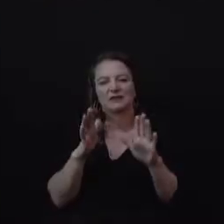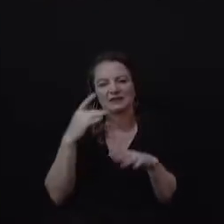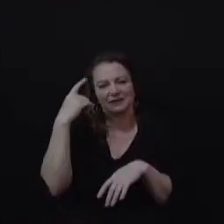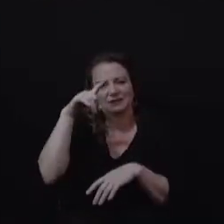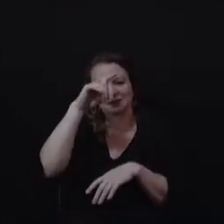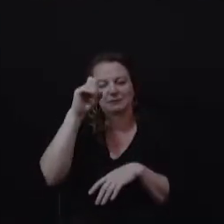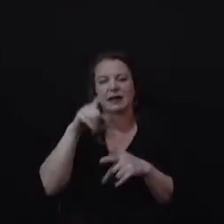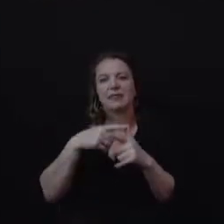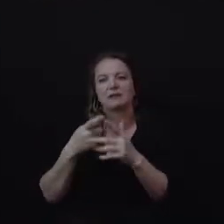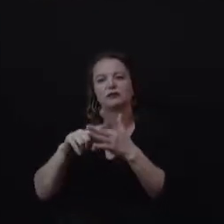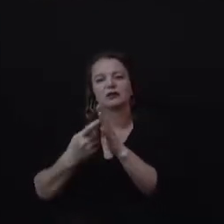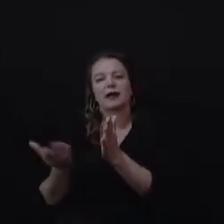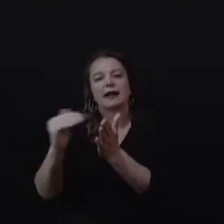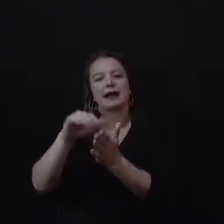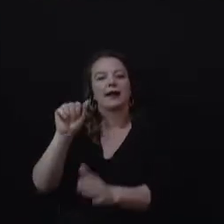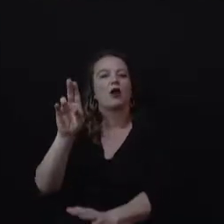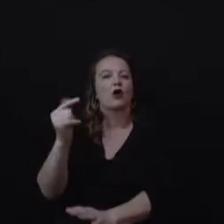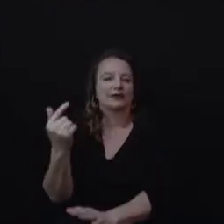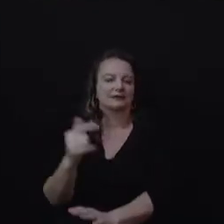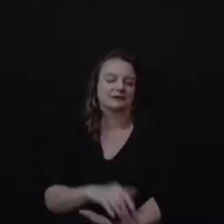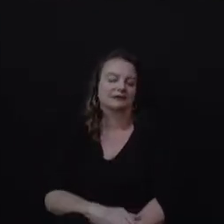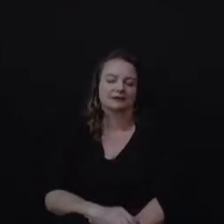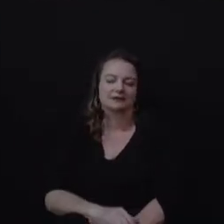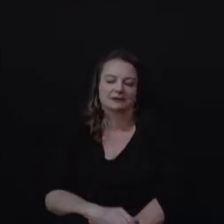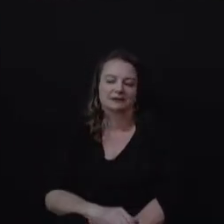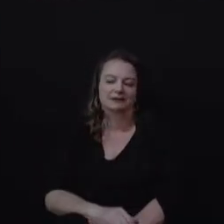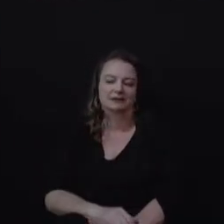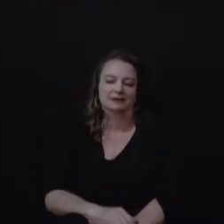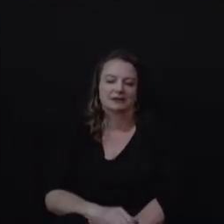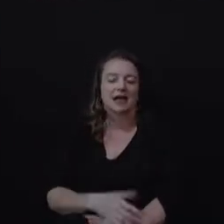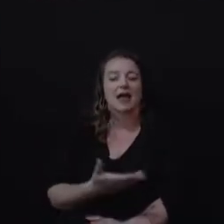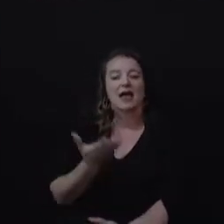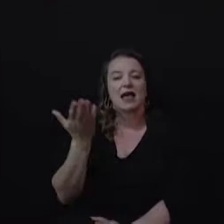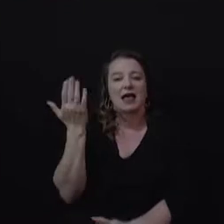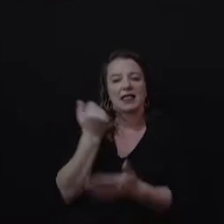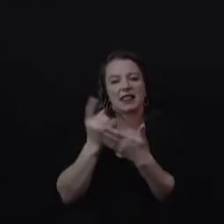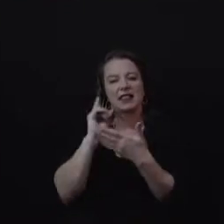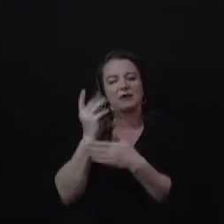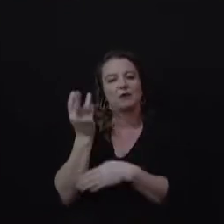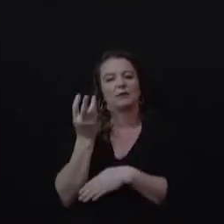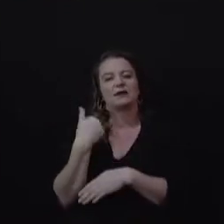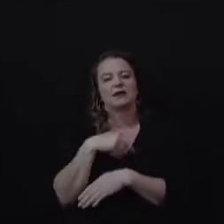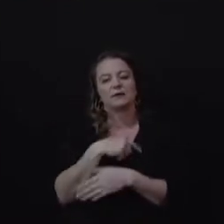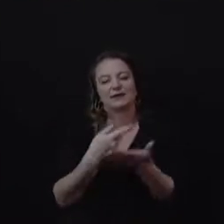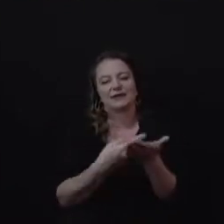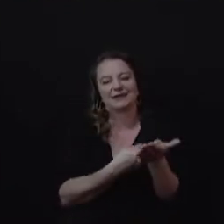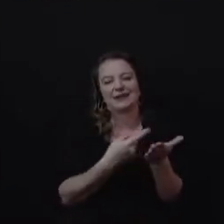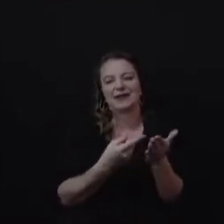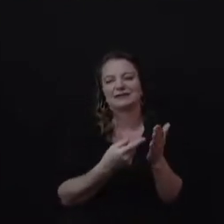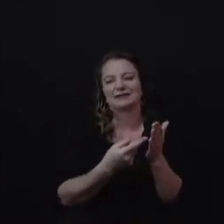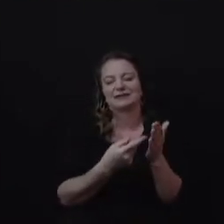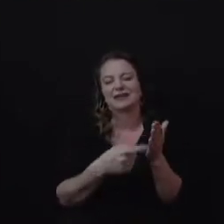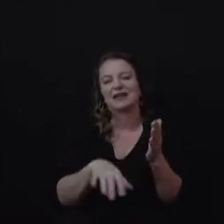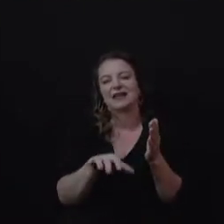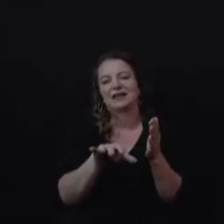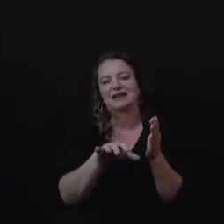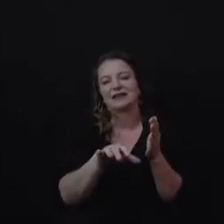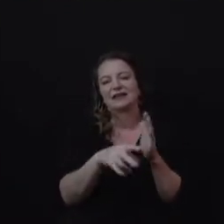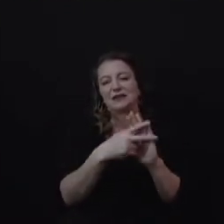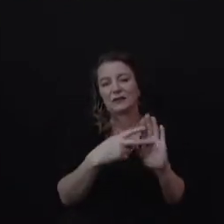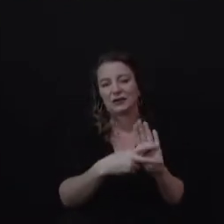August. But last Wednesday, we covered the scriptures that Pastor Jennifer so masterfully,